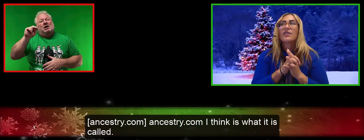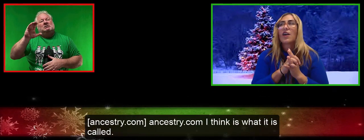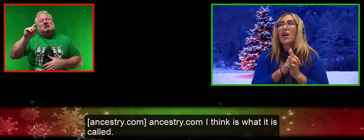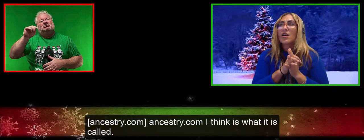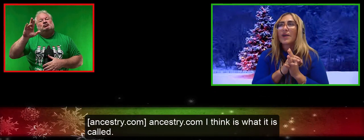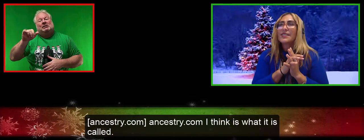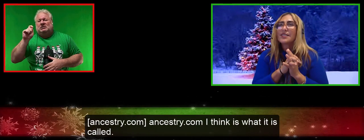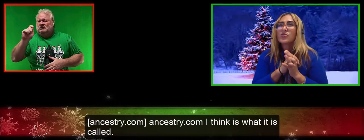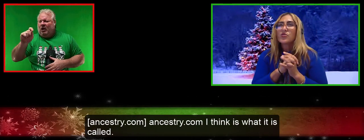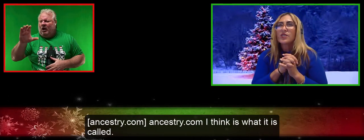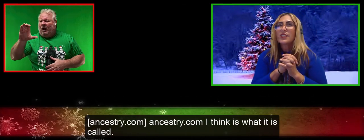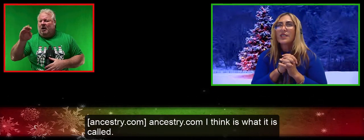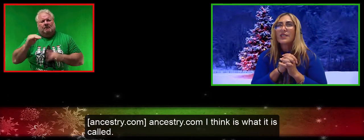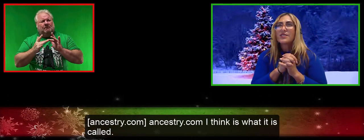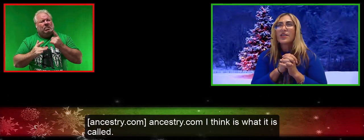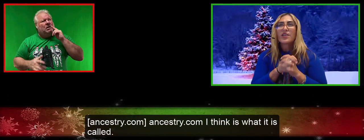Ancestry.com.